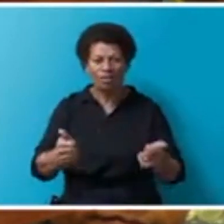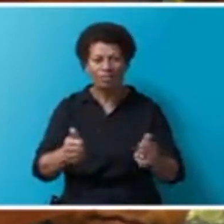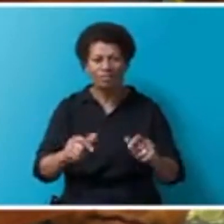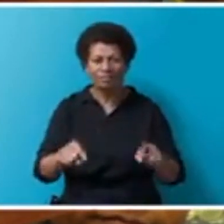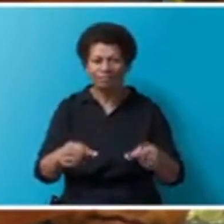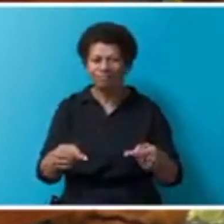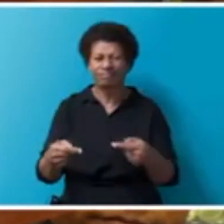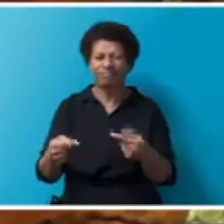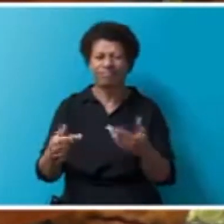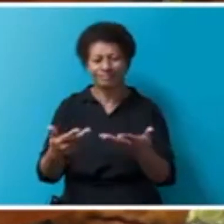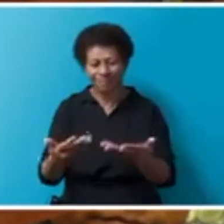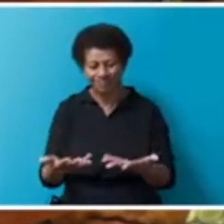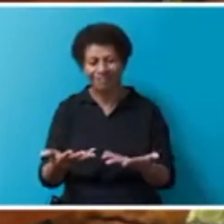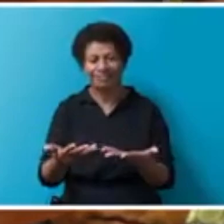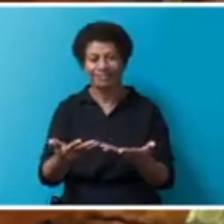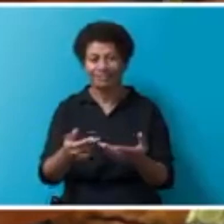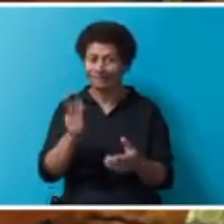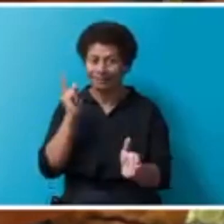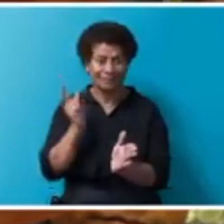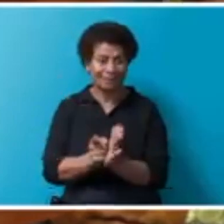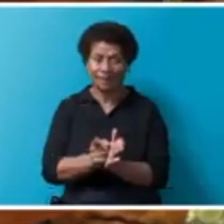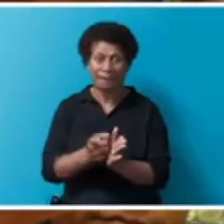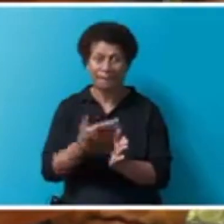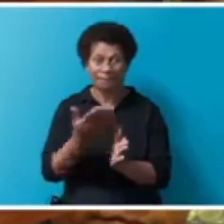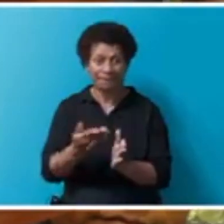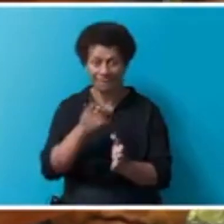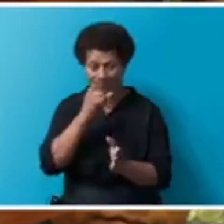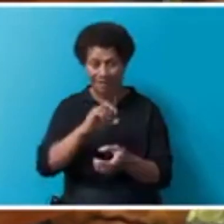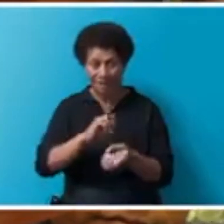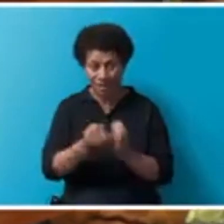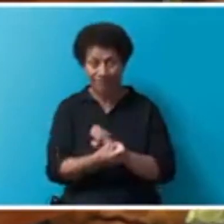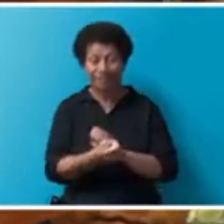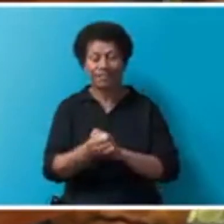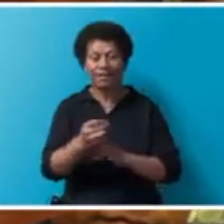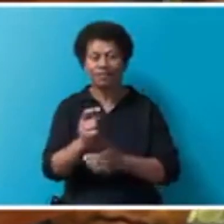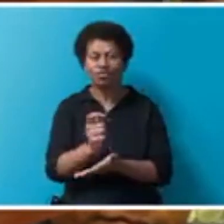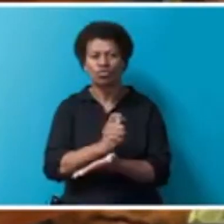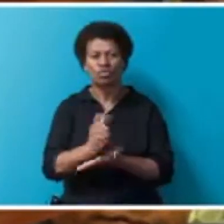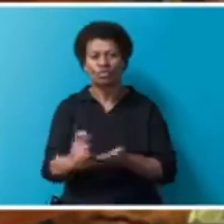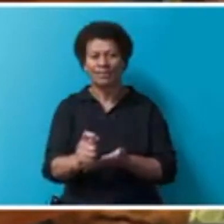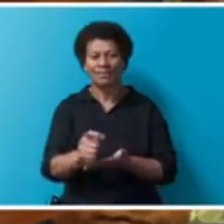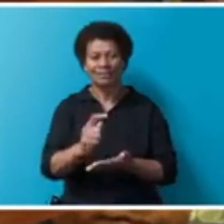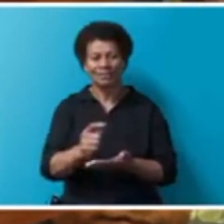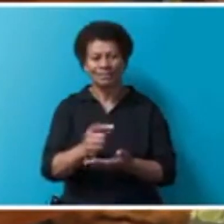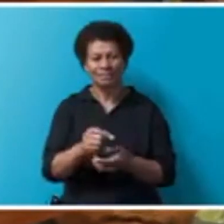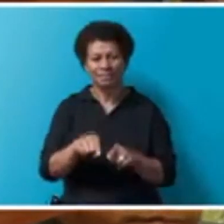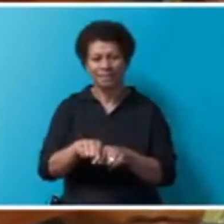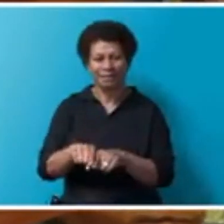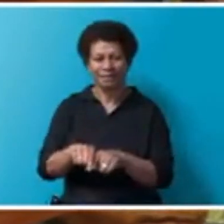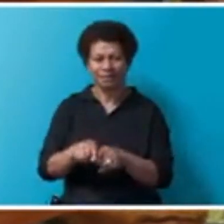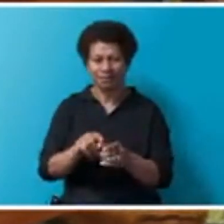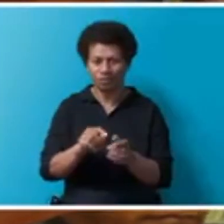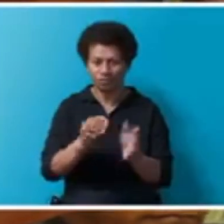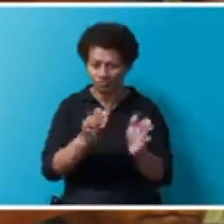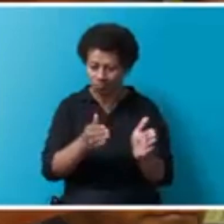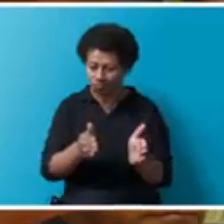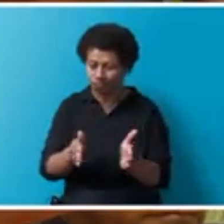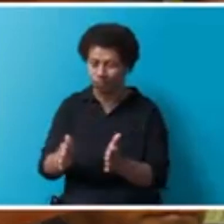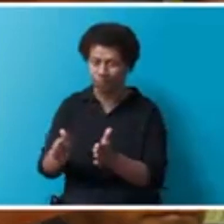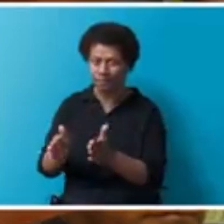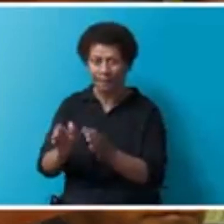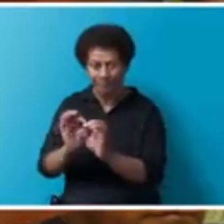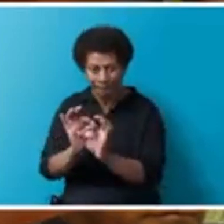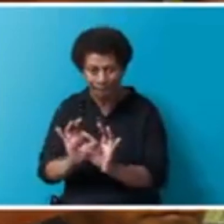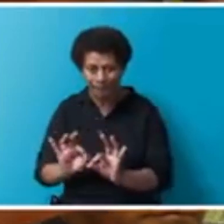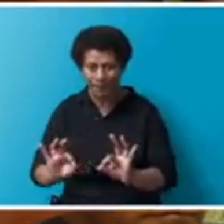is accessible, efficient, effective, and transparent. It reflects a deliberate shift towards a proactive, peaceful